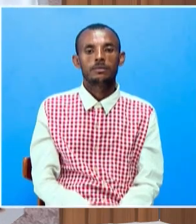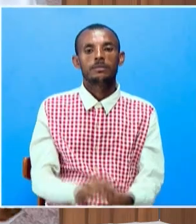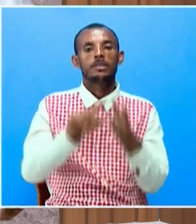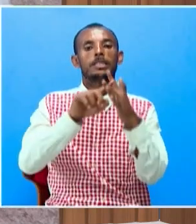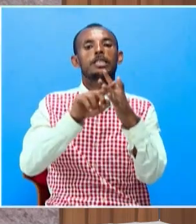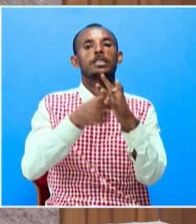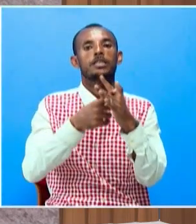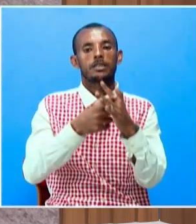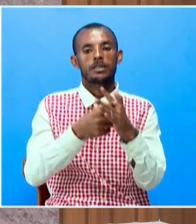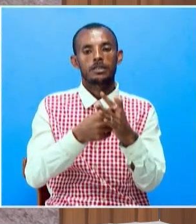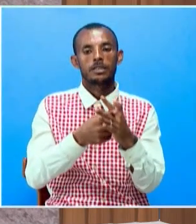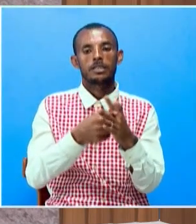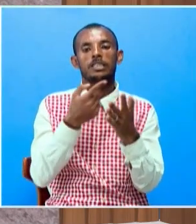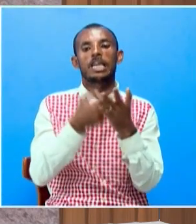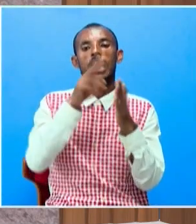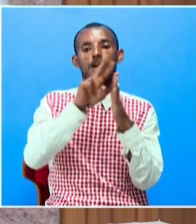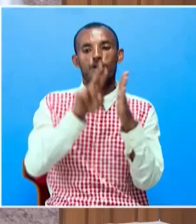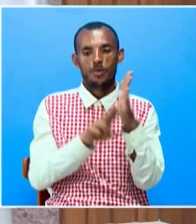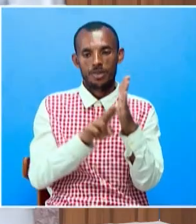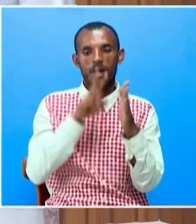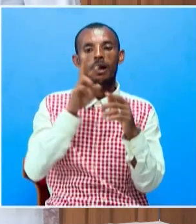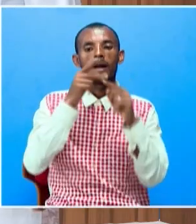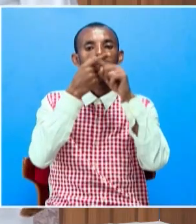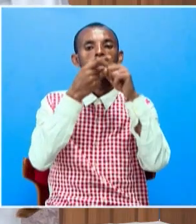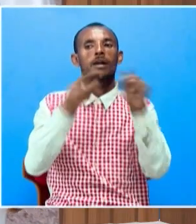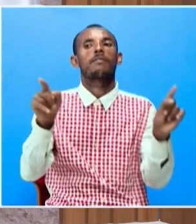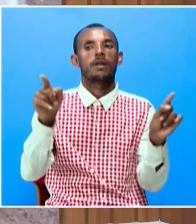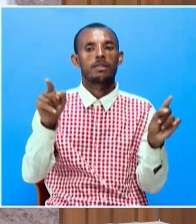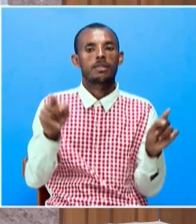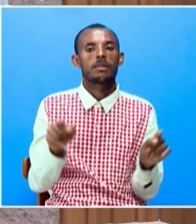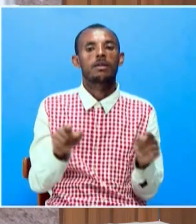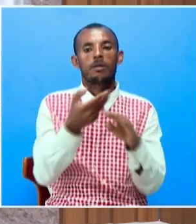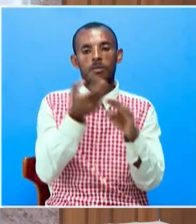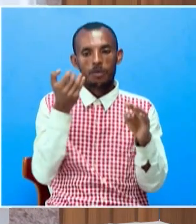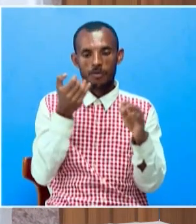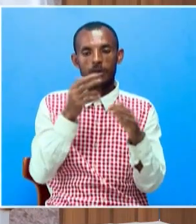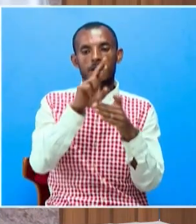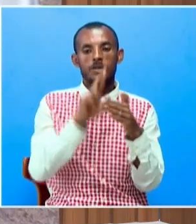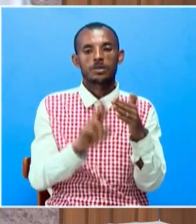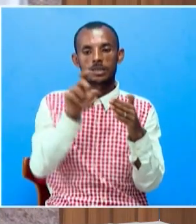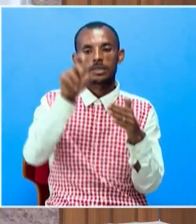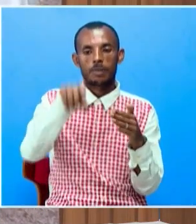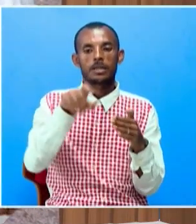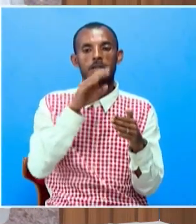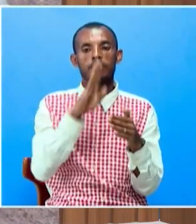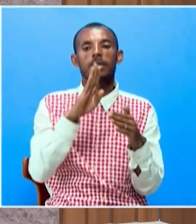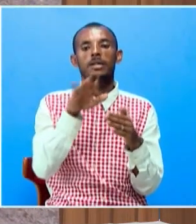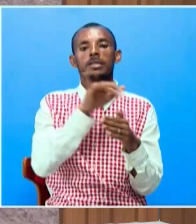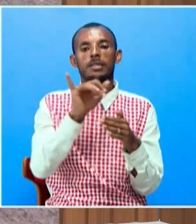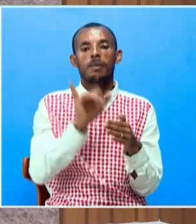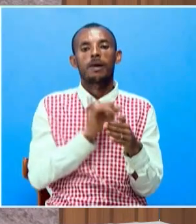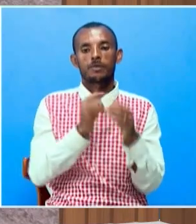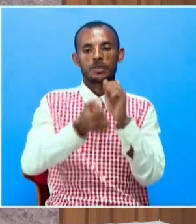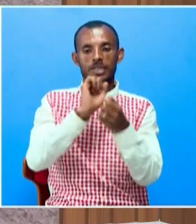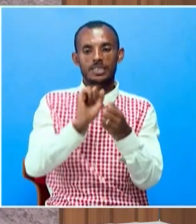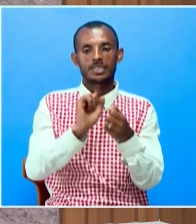Since, as you can see here, these two are different units. Before ratio is stated, the unit must be same. So I have to change birr